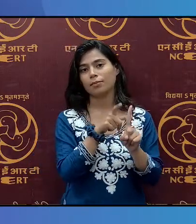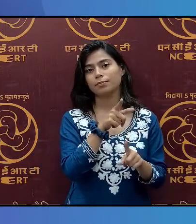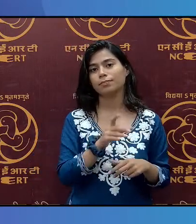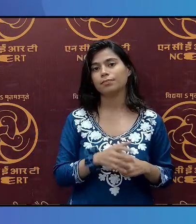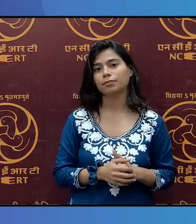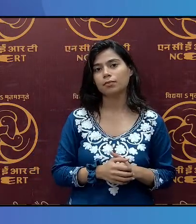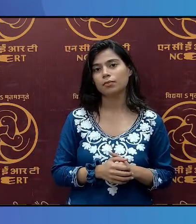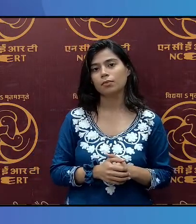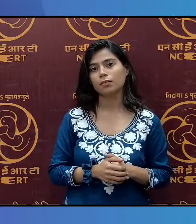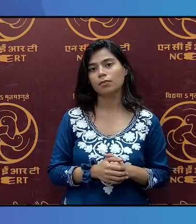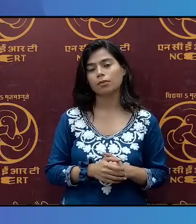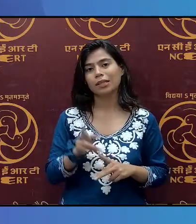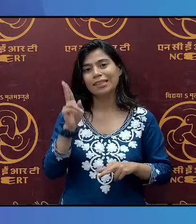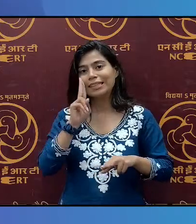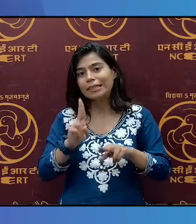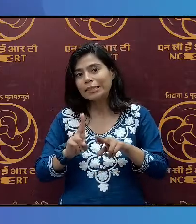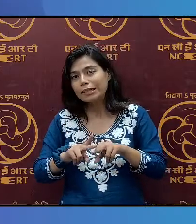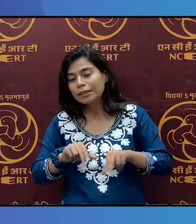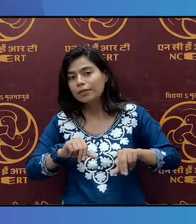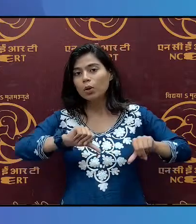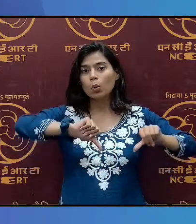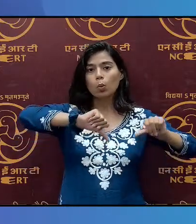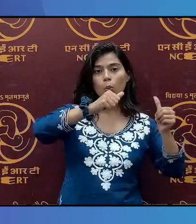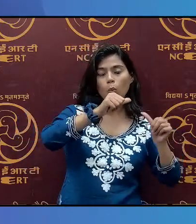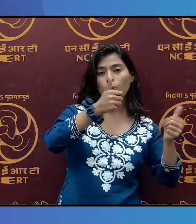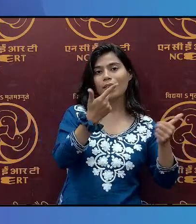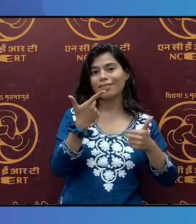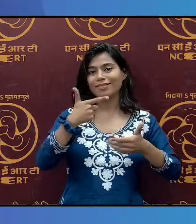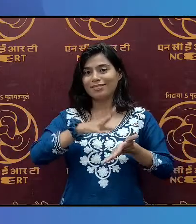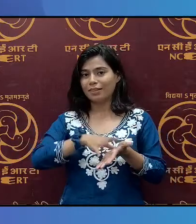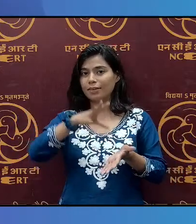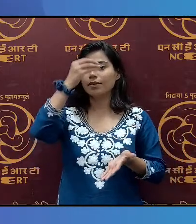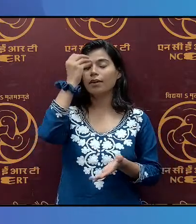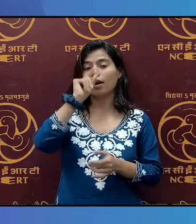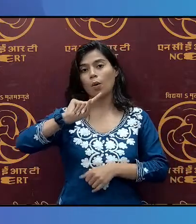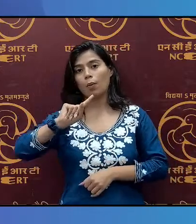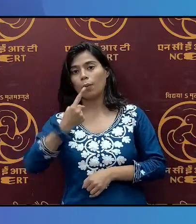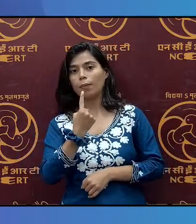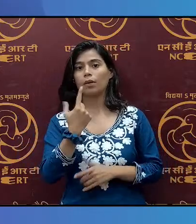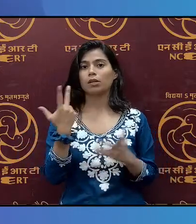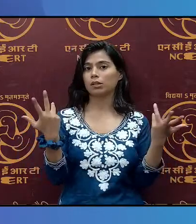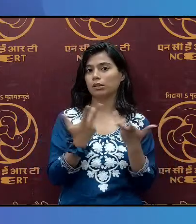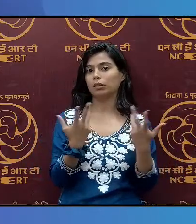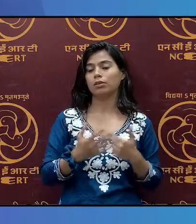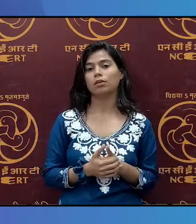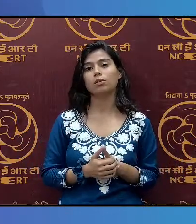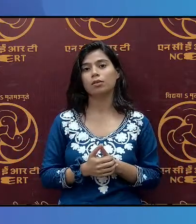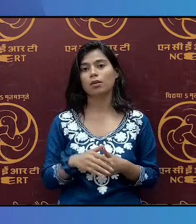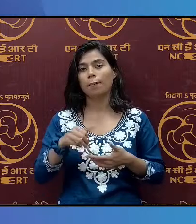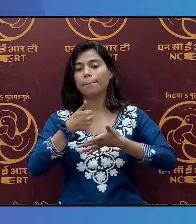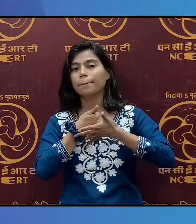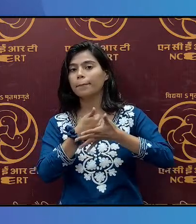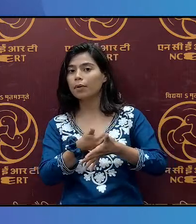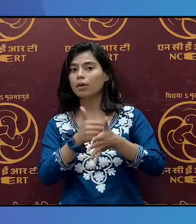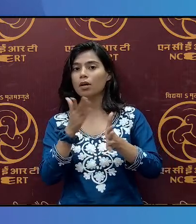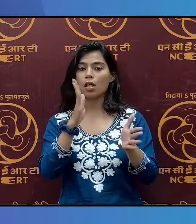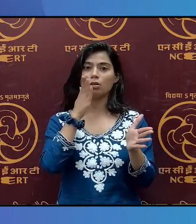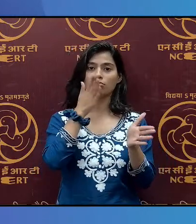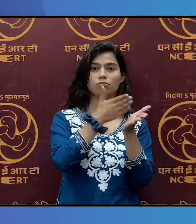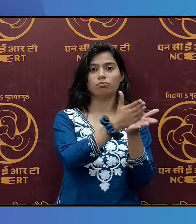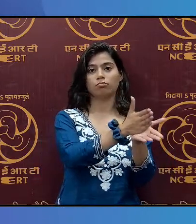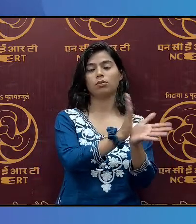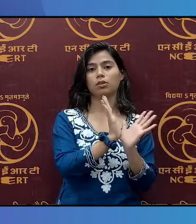If the goal is set before starting learning, the first advantage is it provides direction